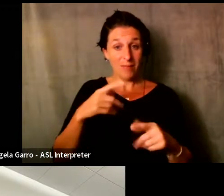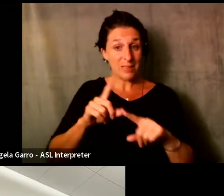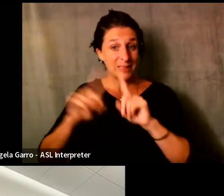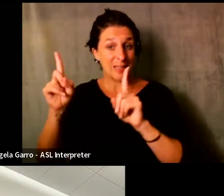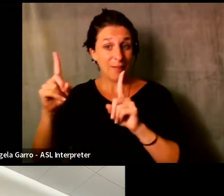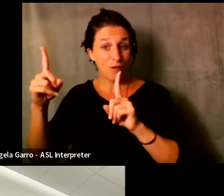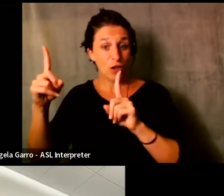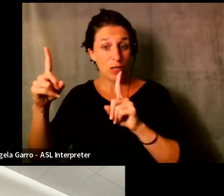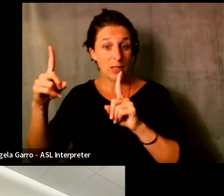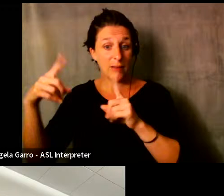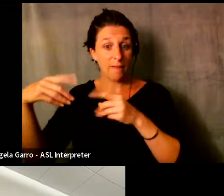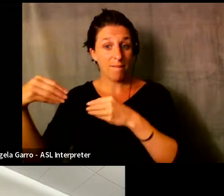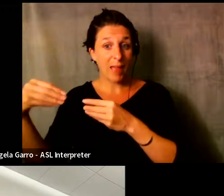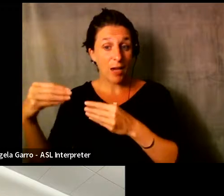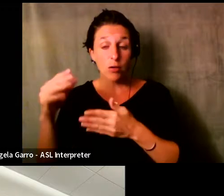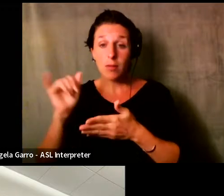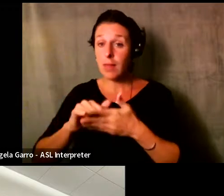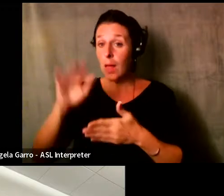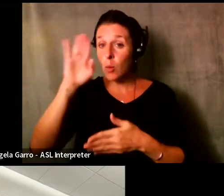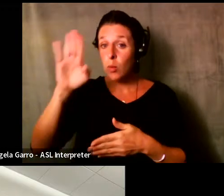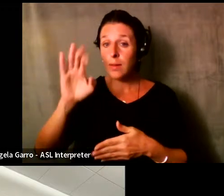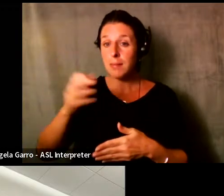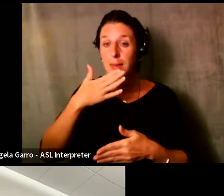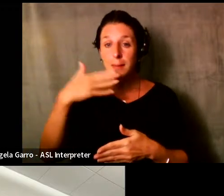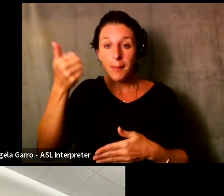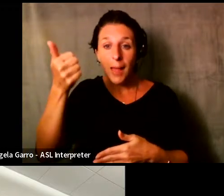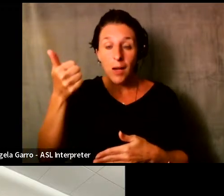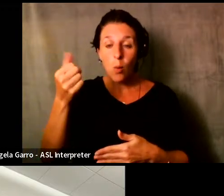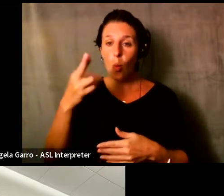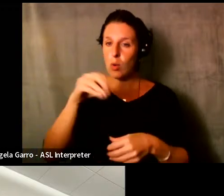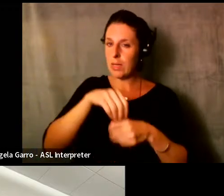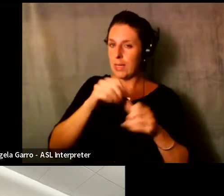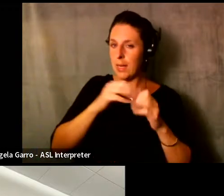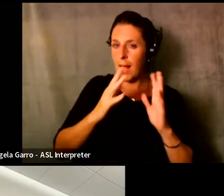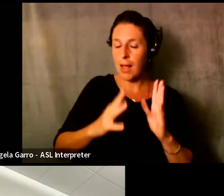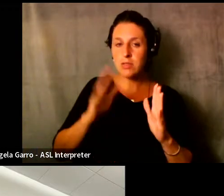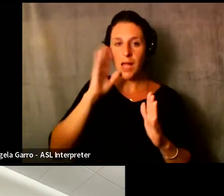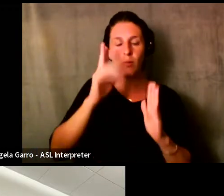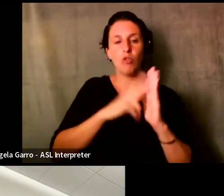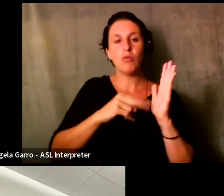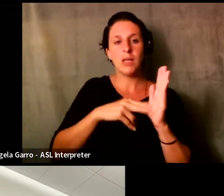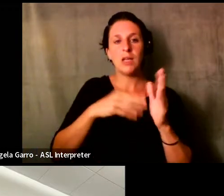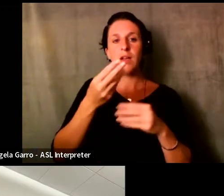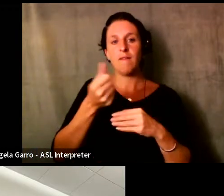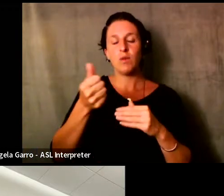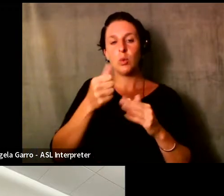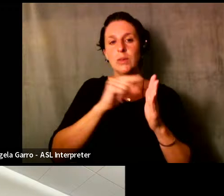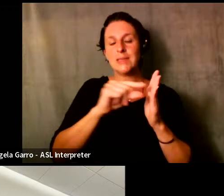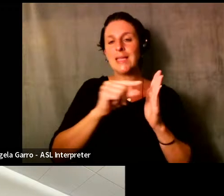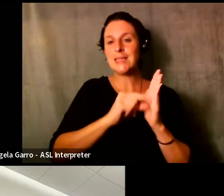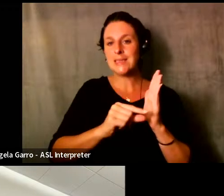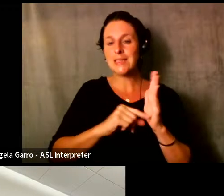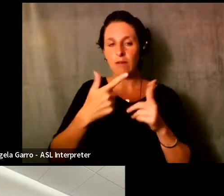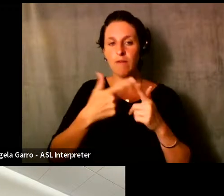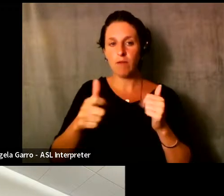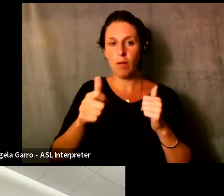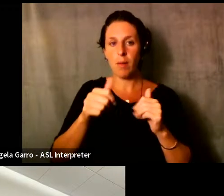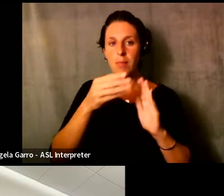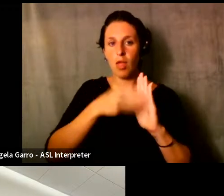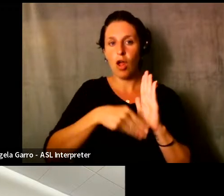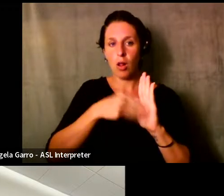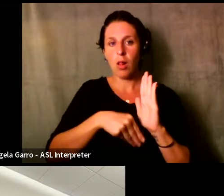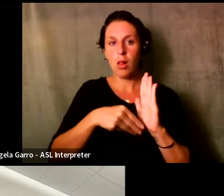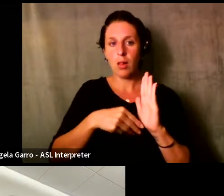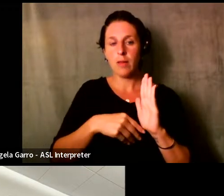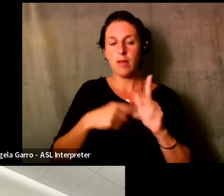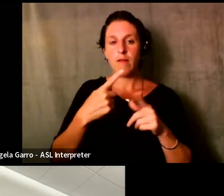be better, or in-house? I'm going to read a couple sentences from the article that's from these